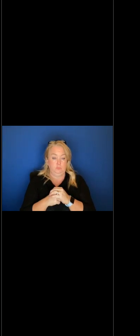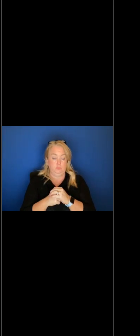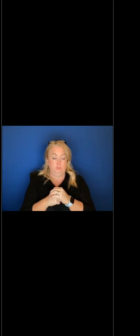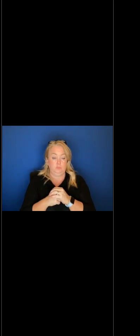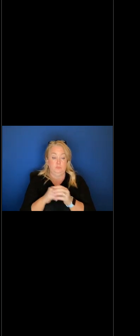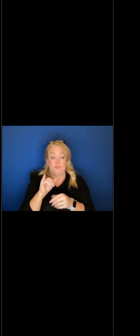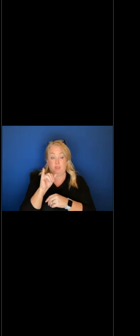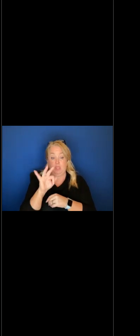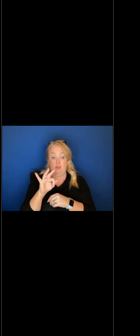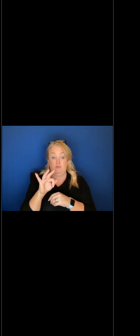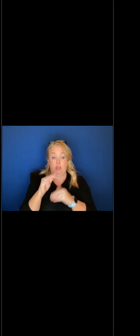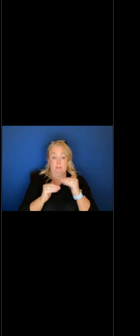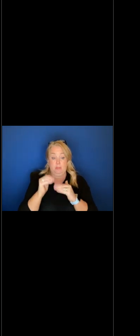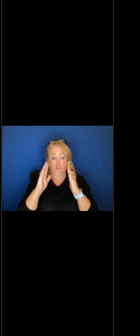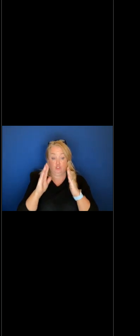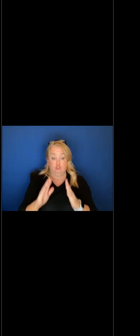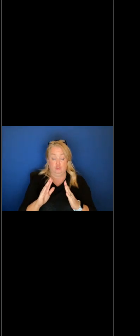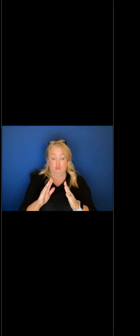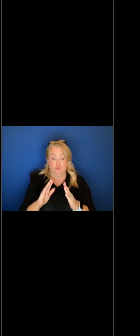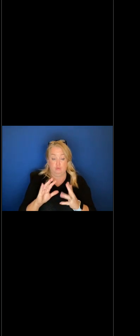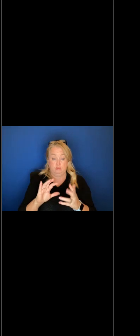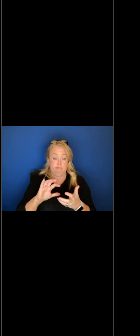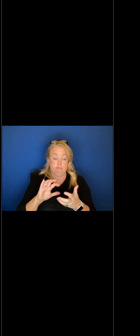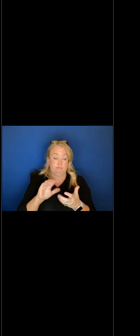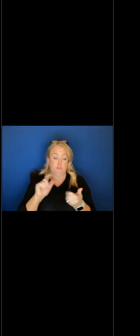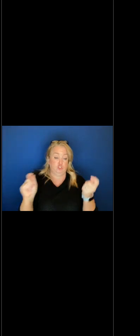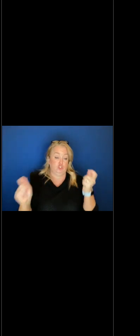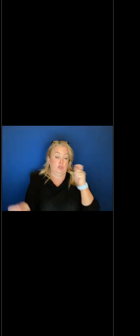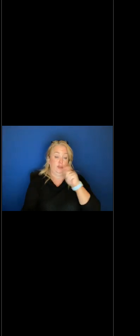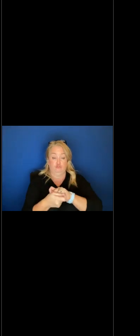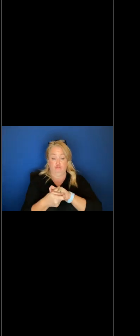If a builder deliberately